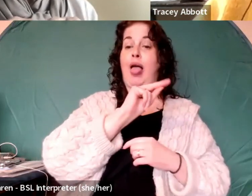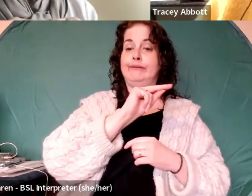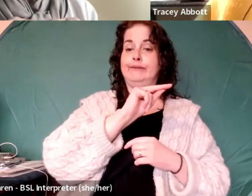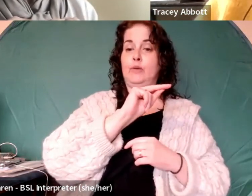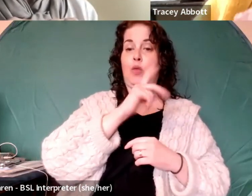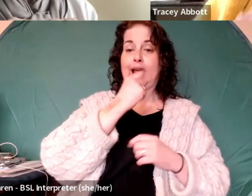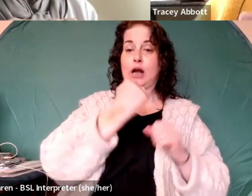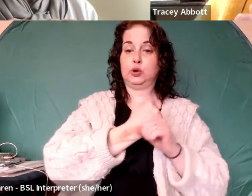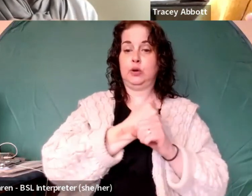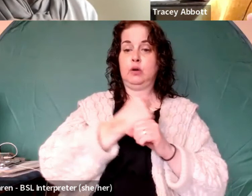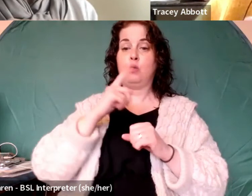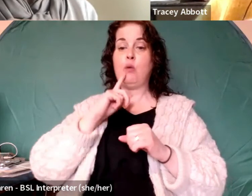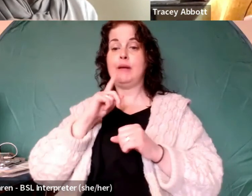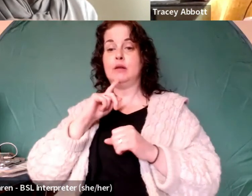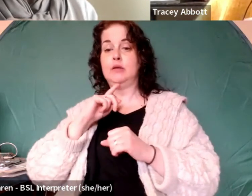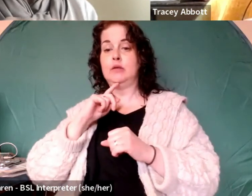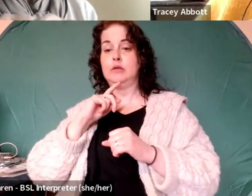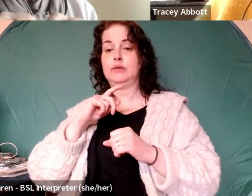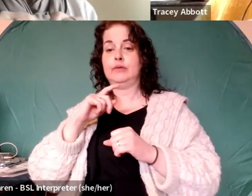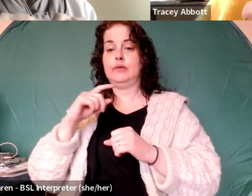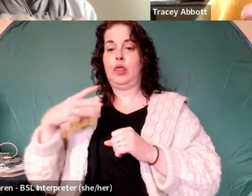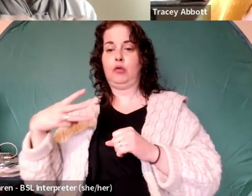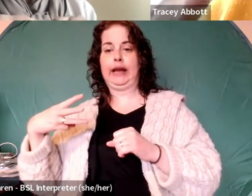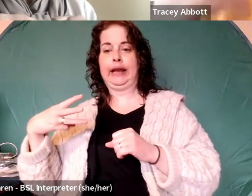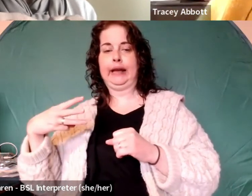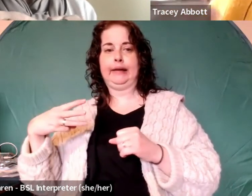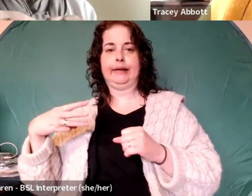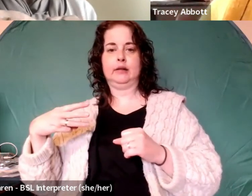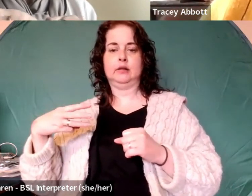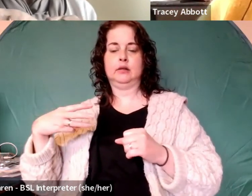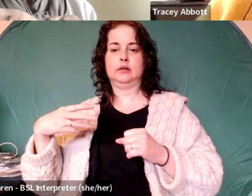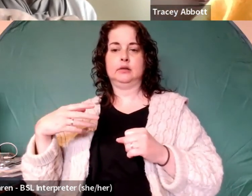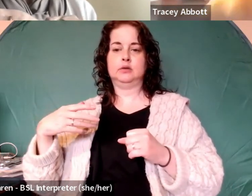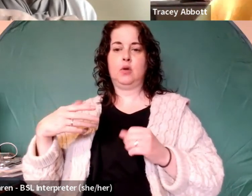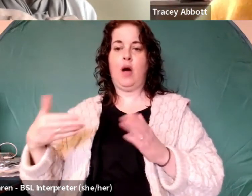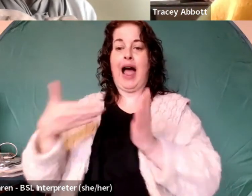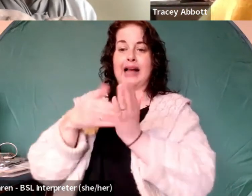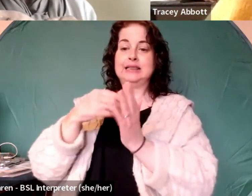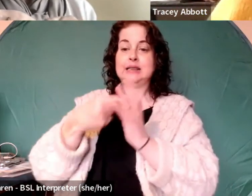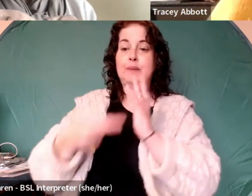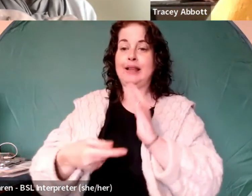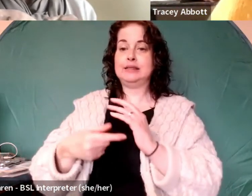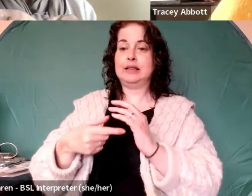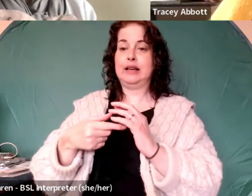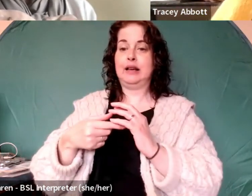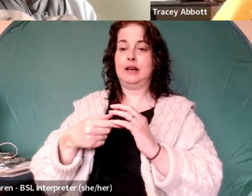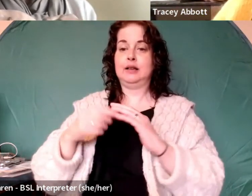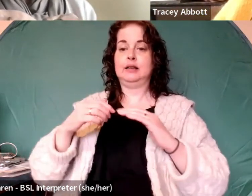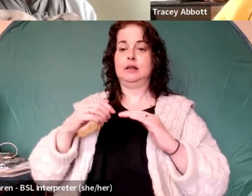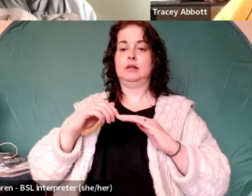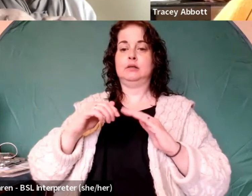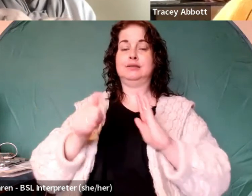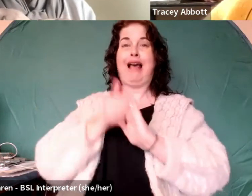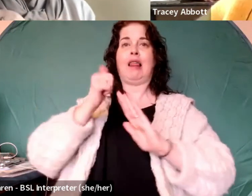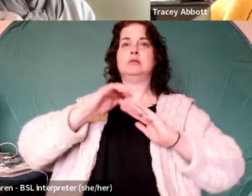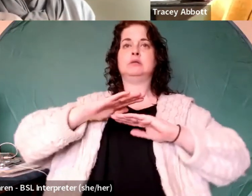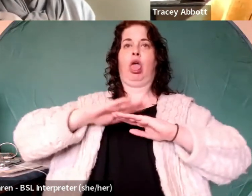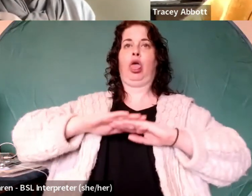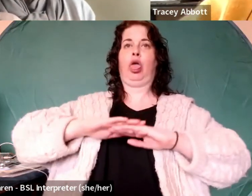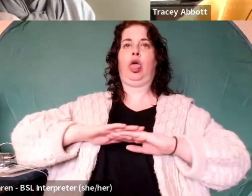can do the job, and the women will do something like 3 points. So you add disability into that mix, and you're pulling the scoring down again. Absolutely.